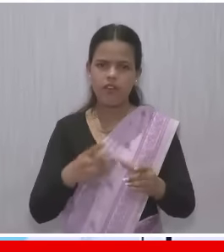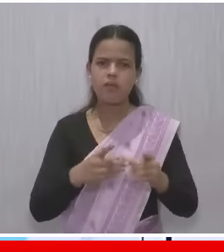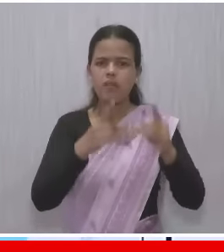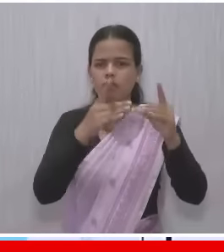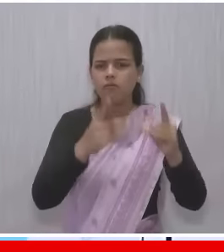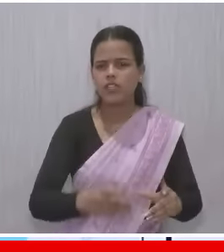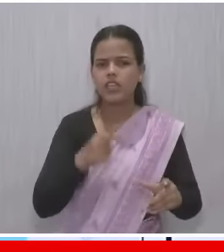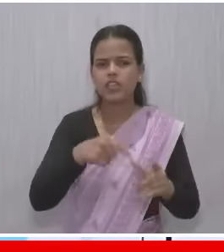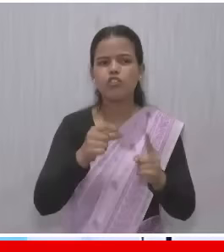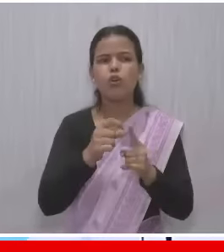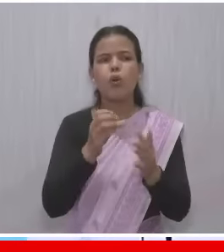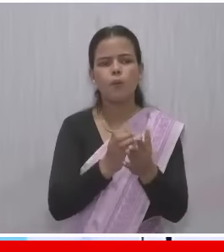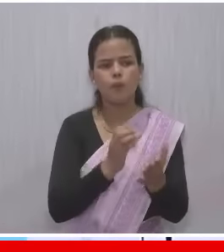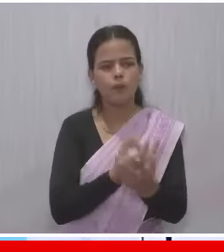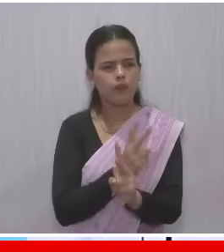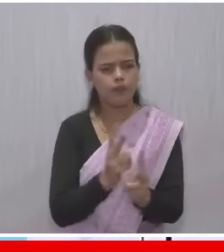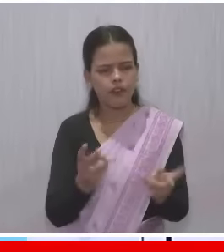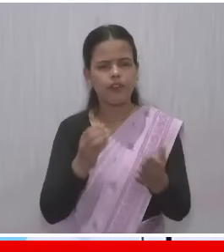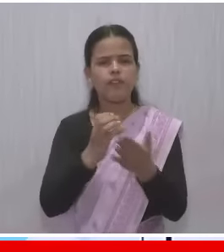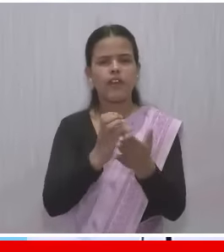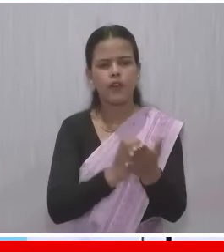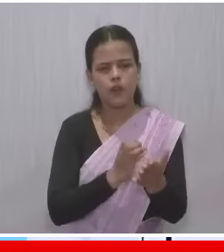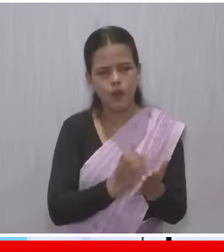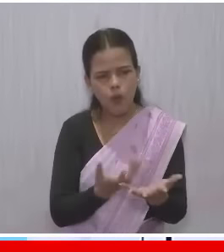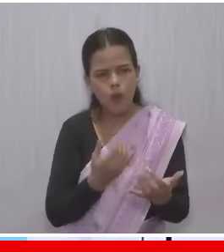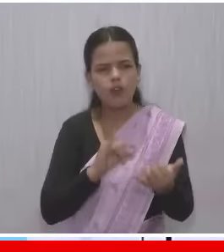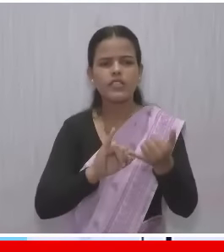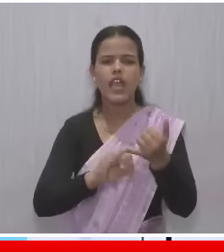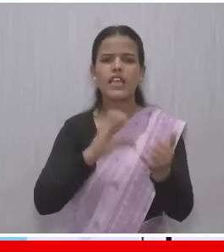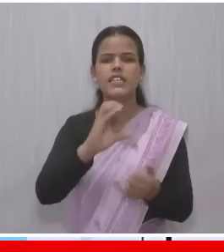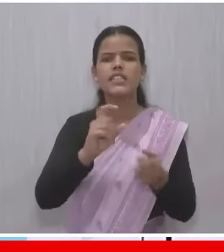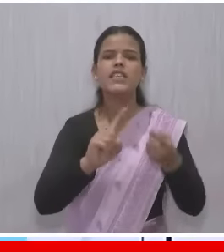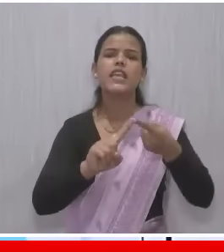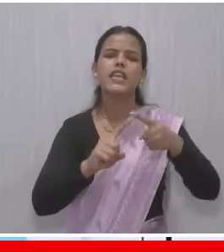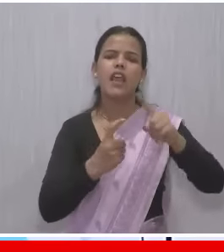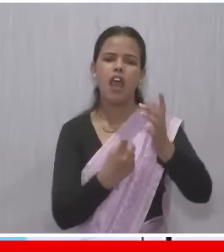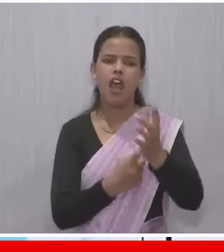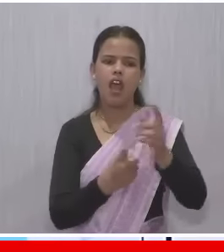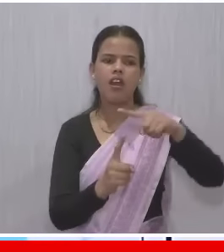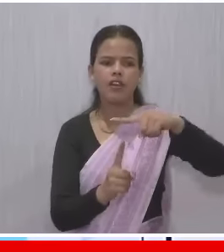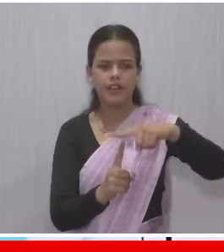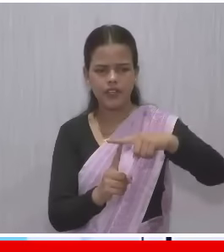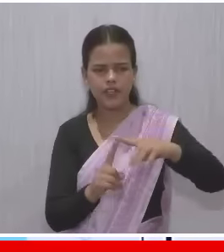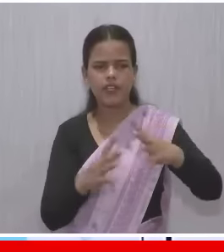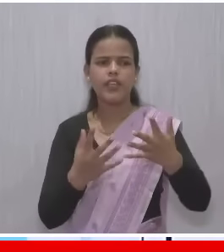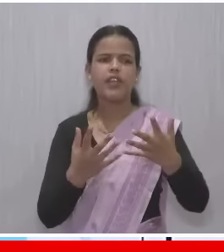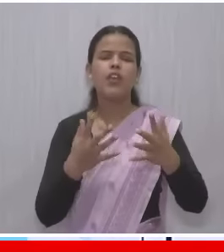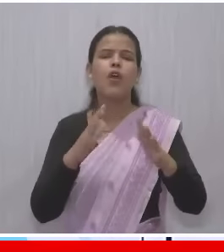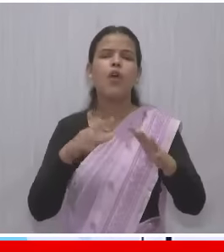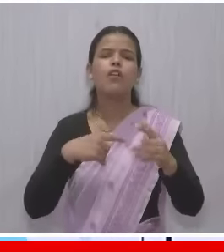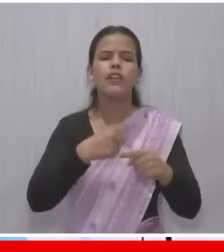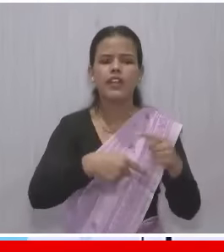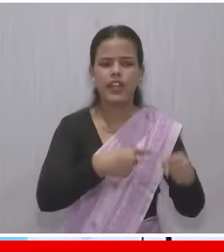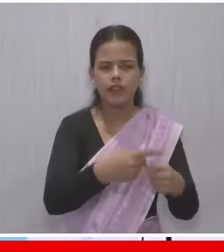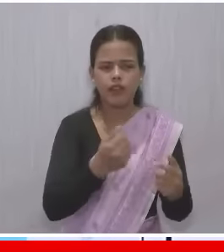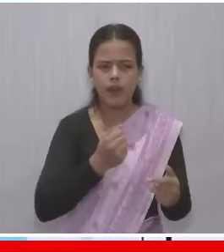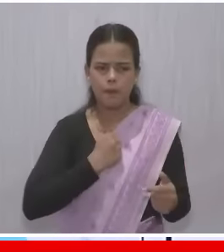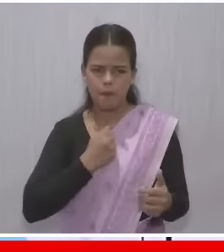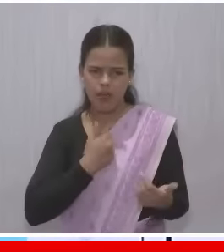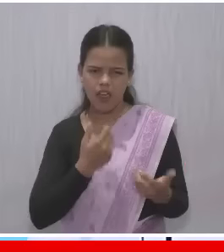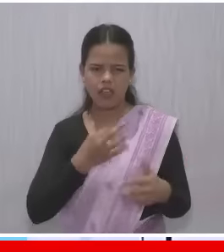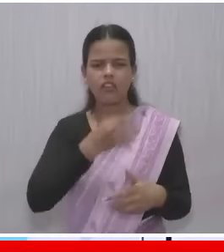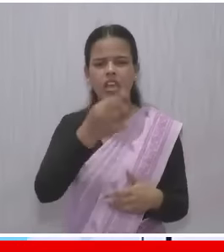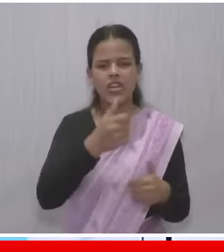building programs within SCRTs and diets, regular content updates in My Career Advisor app,